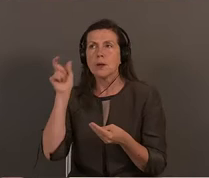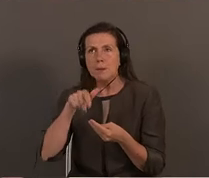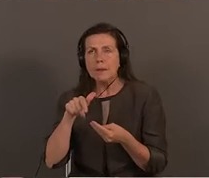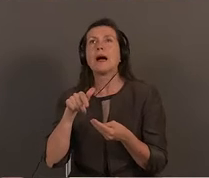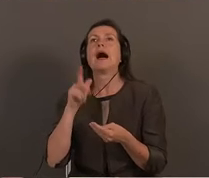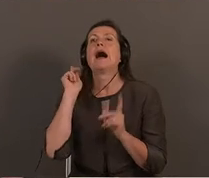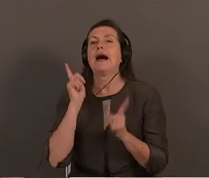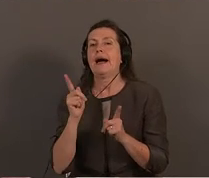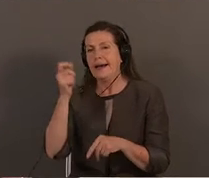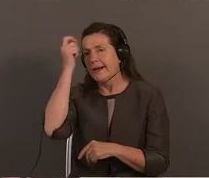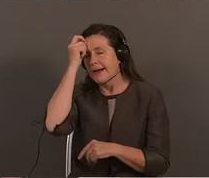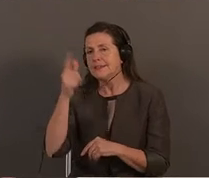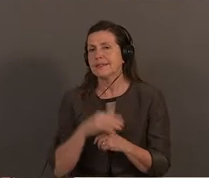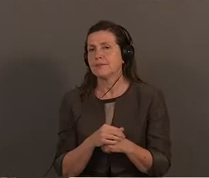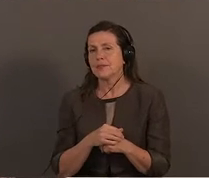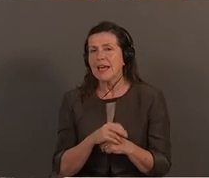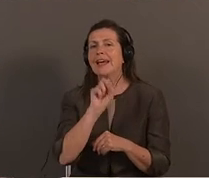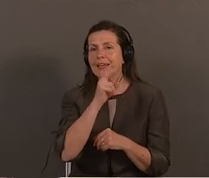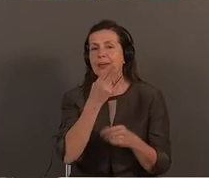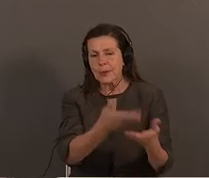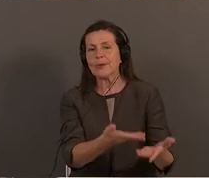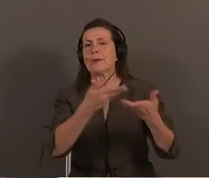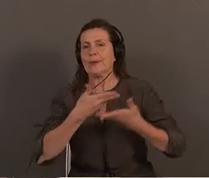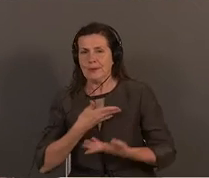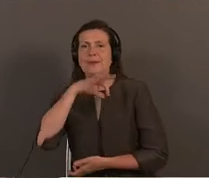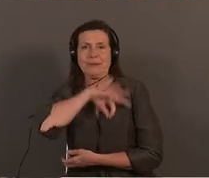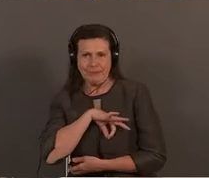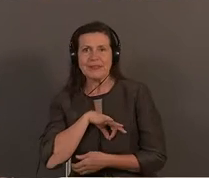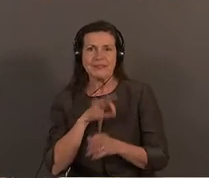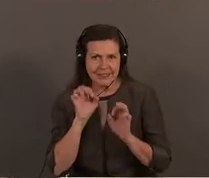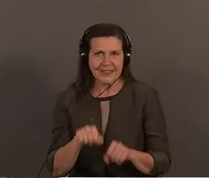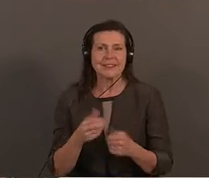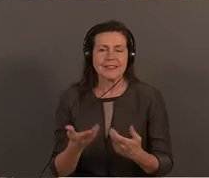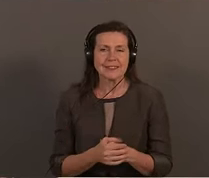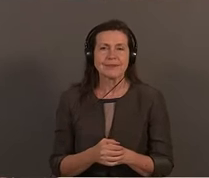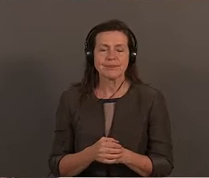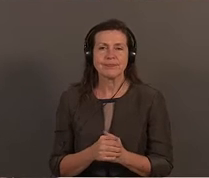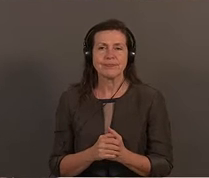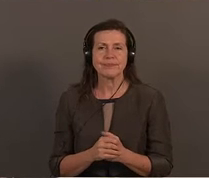yes, EU is beneficial for us. Yesterday, they